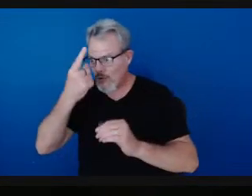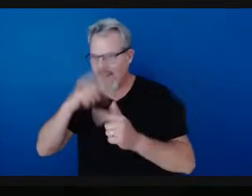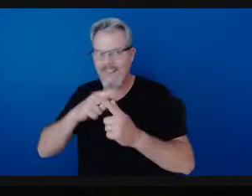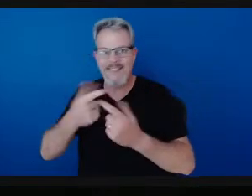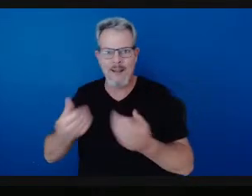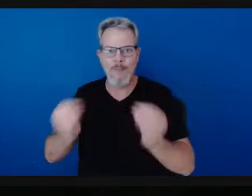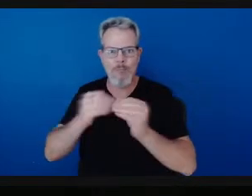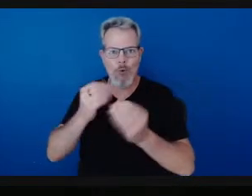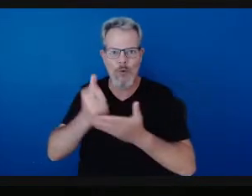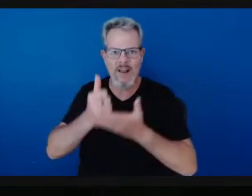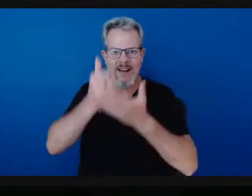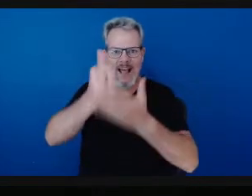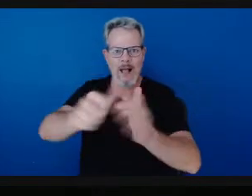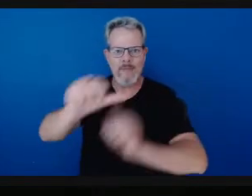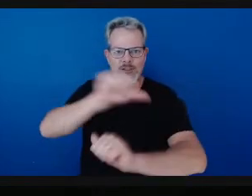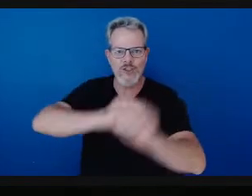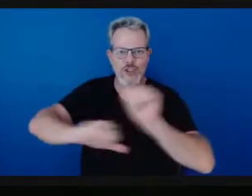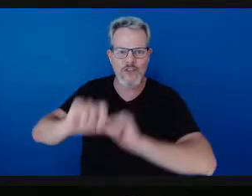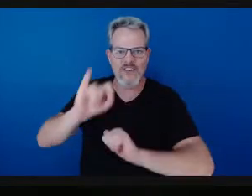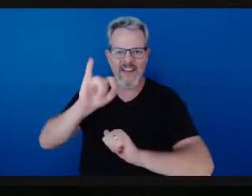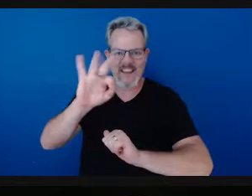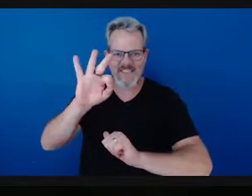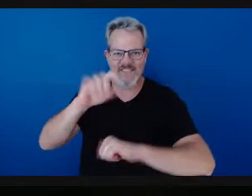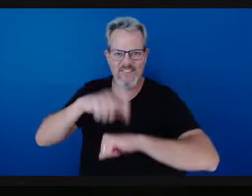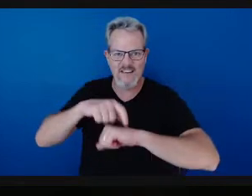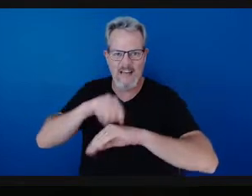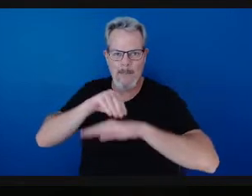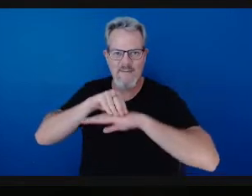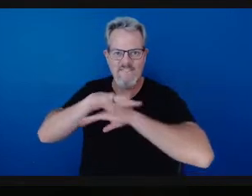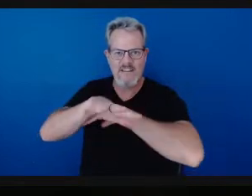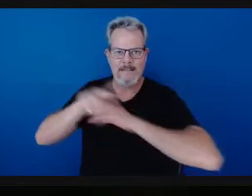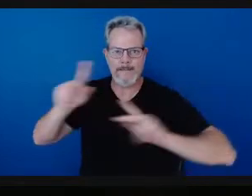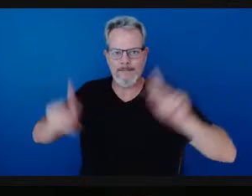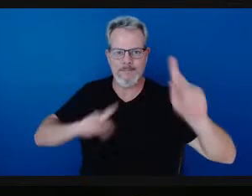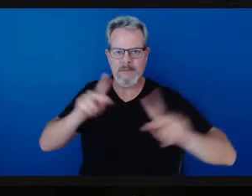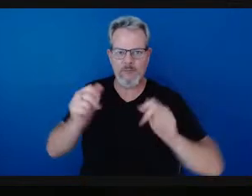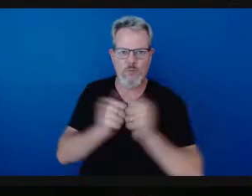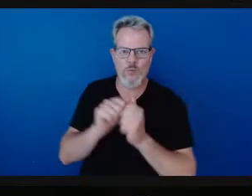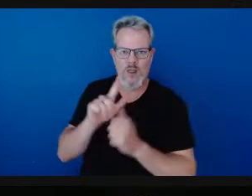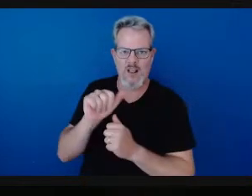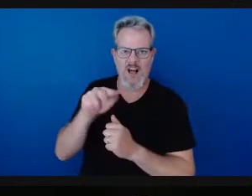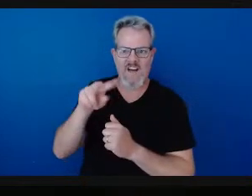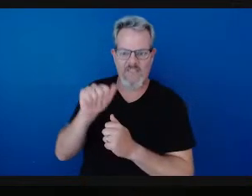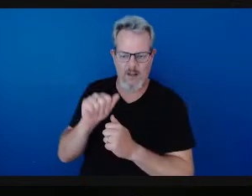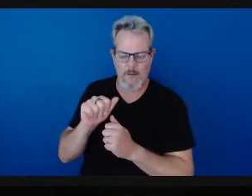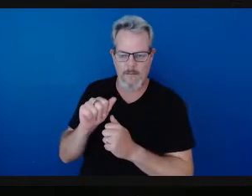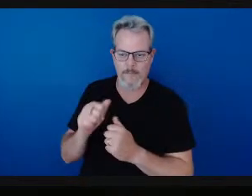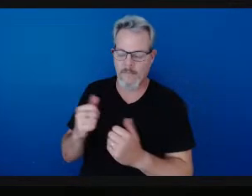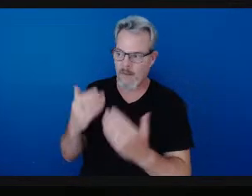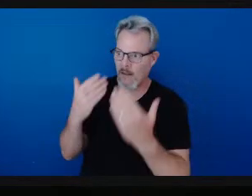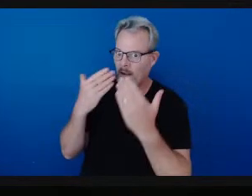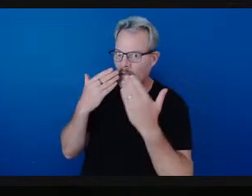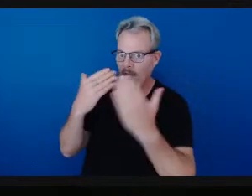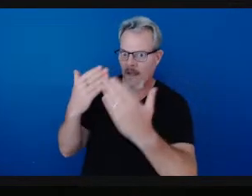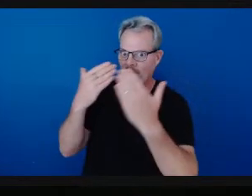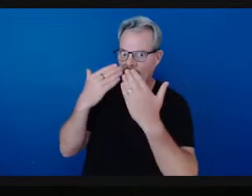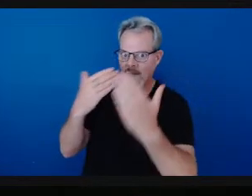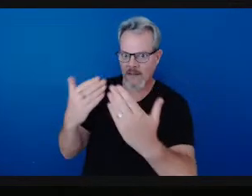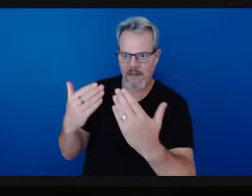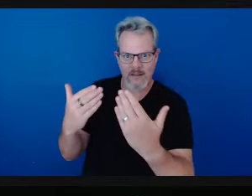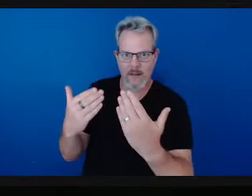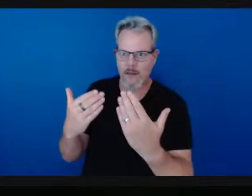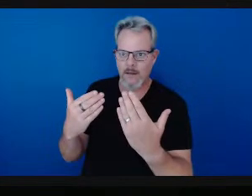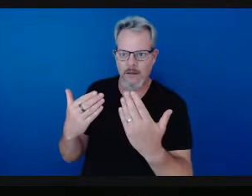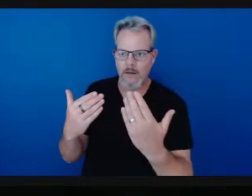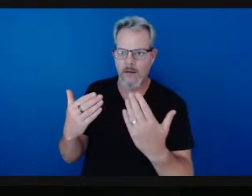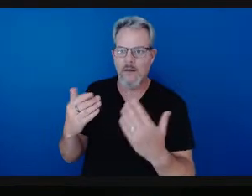come time that lava is once again affecting people. And thankfully, I think it was KITV